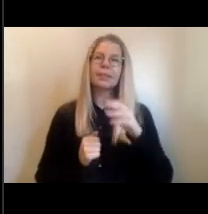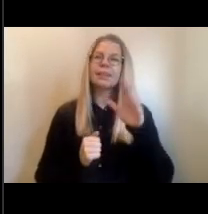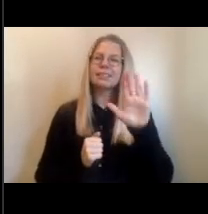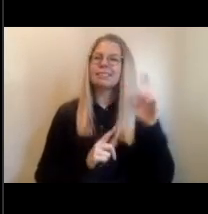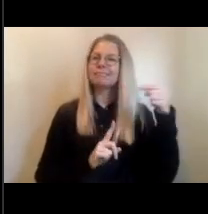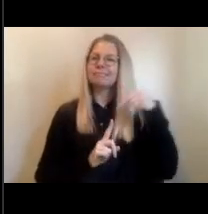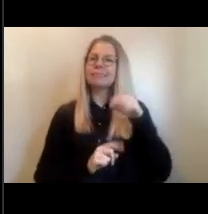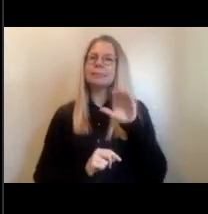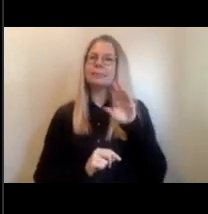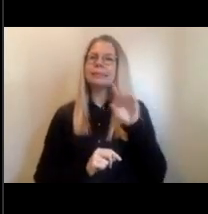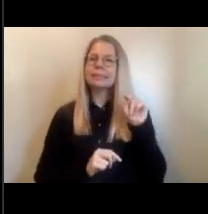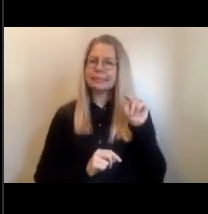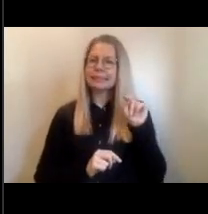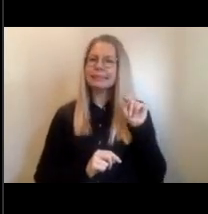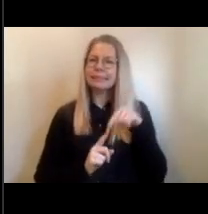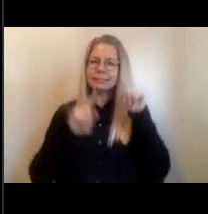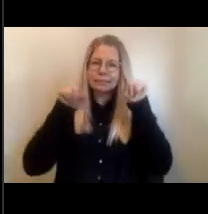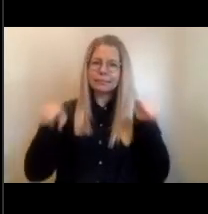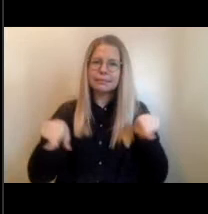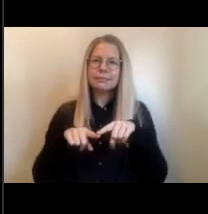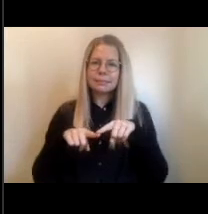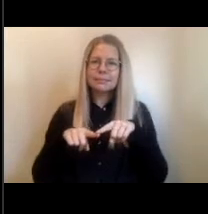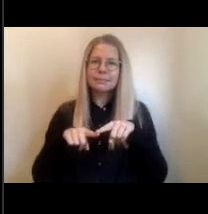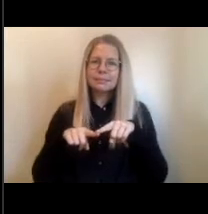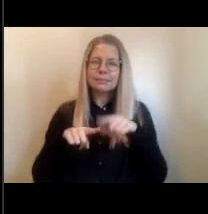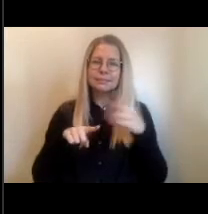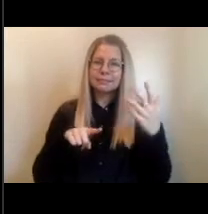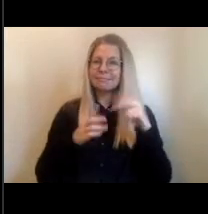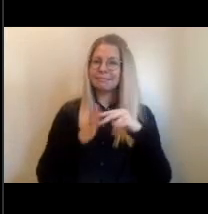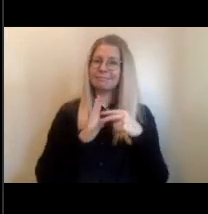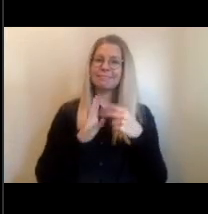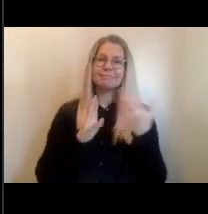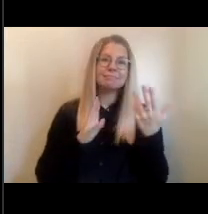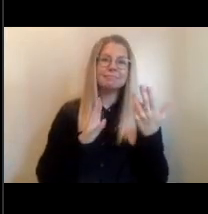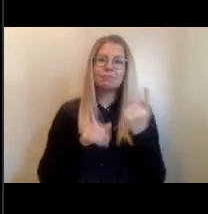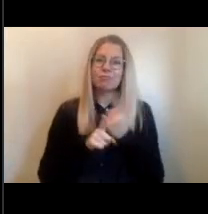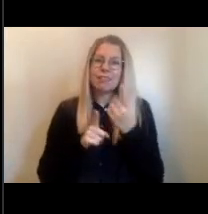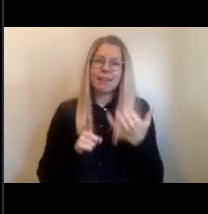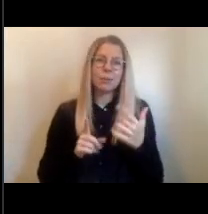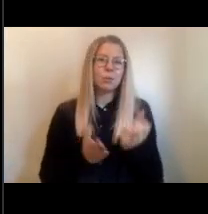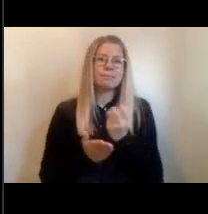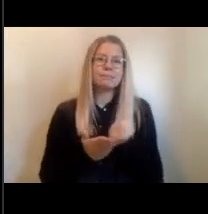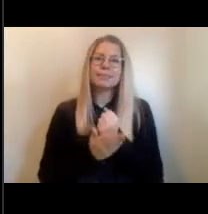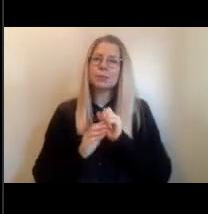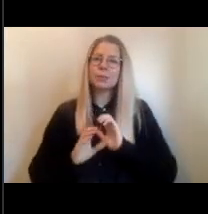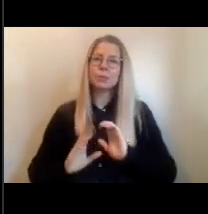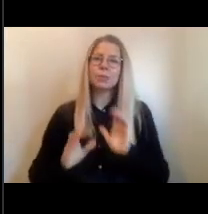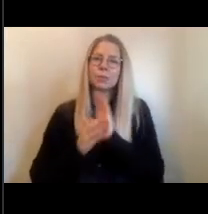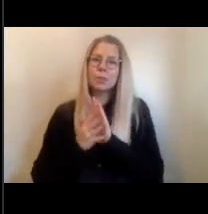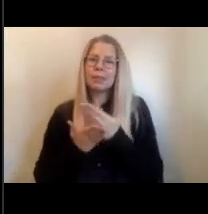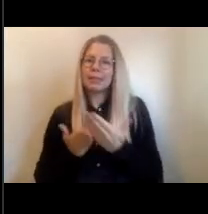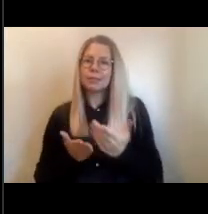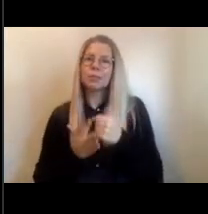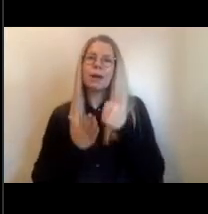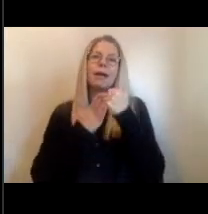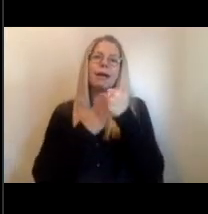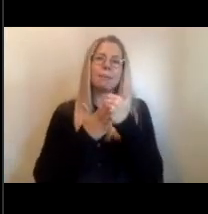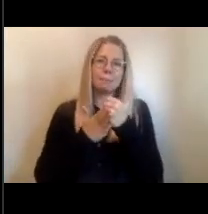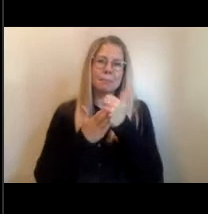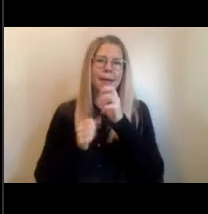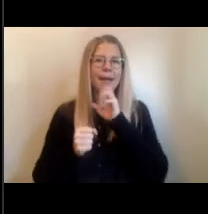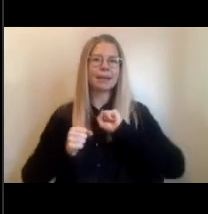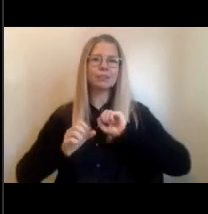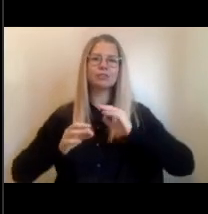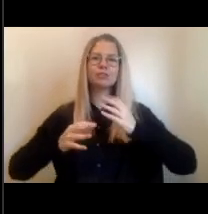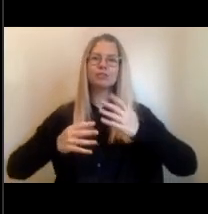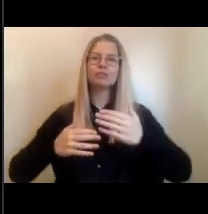do to maybe reshape your future and the way you age, that you have some power, that you have some agency in the